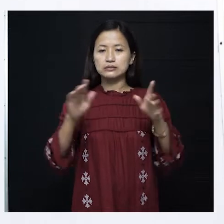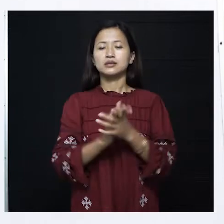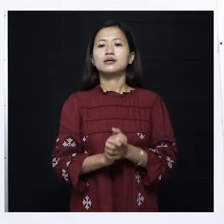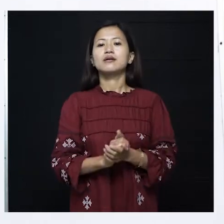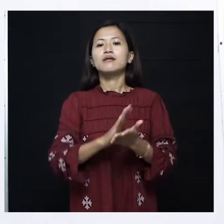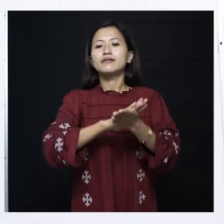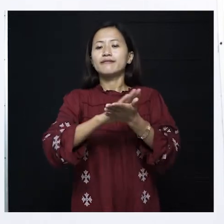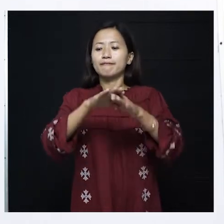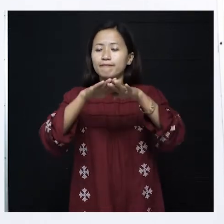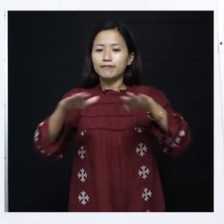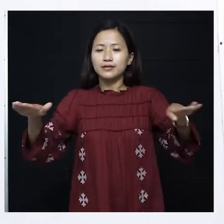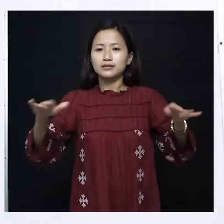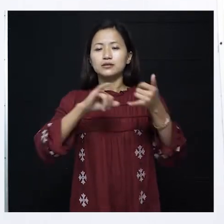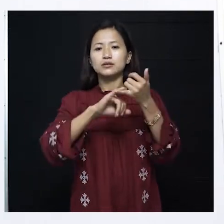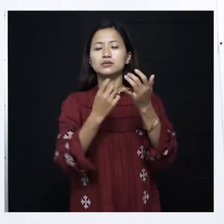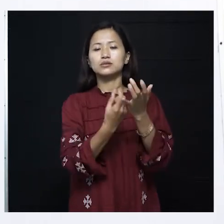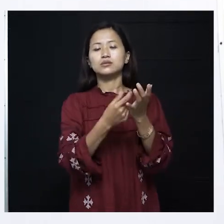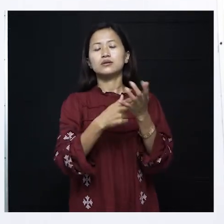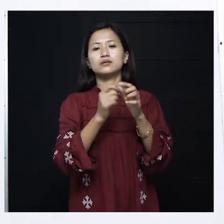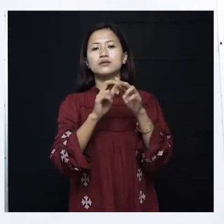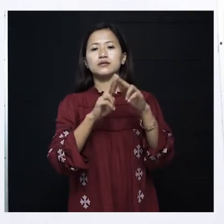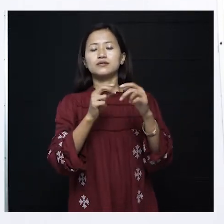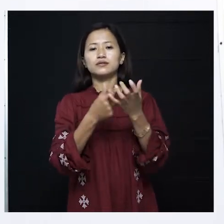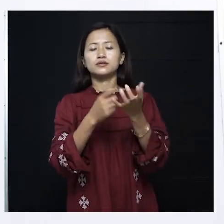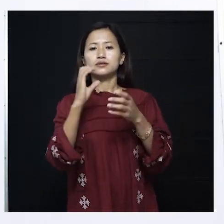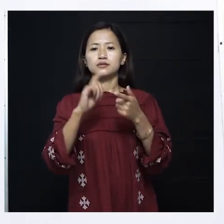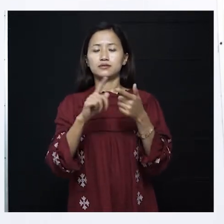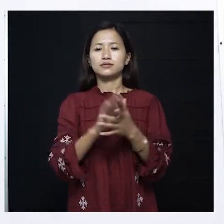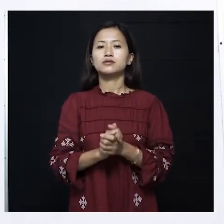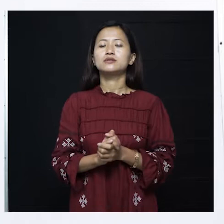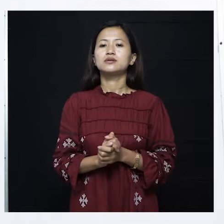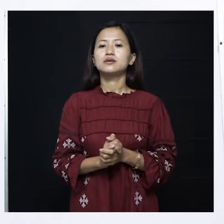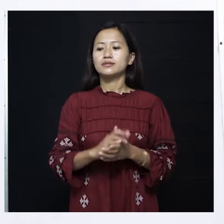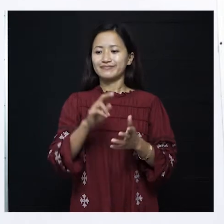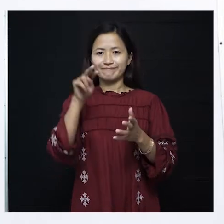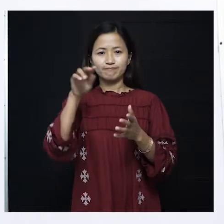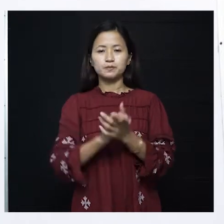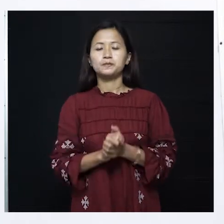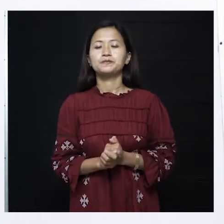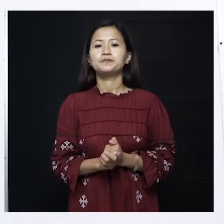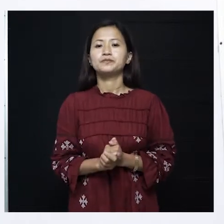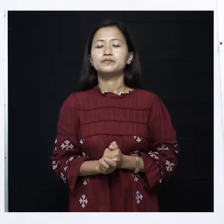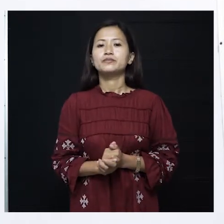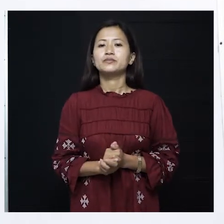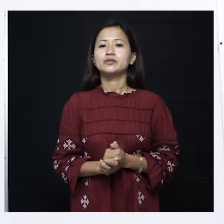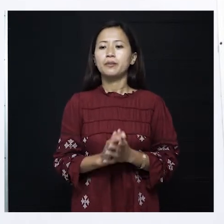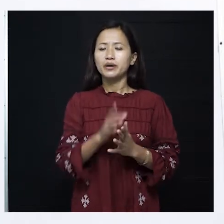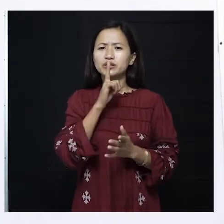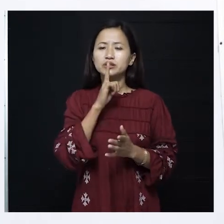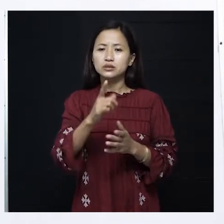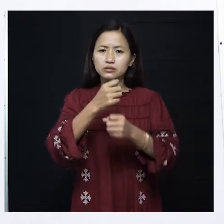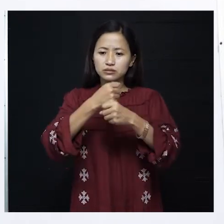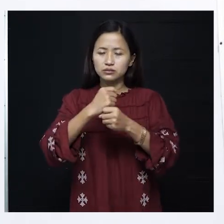a flat surface. You have all seen a map, isn't it? So that is to do with the definition, okay? Now, please make